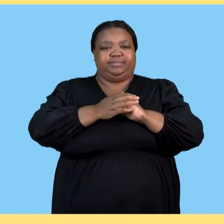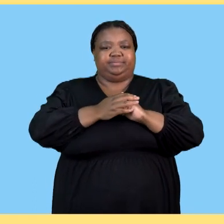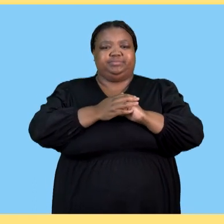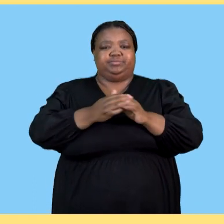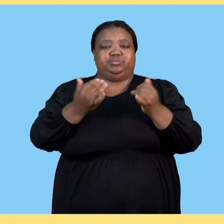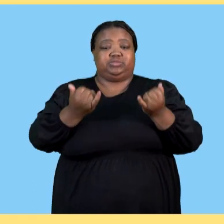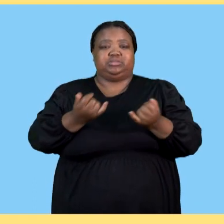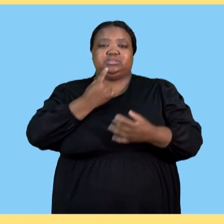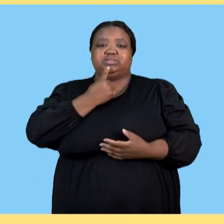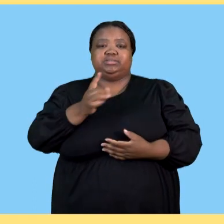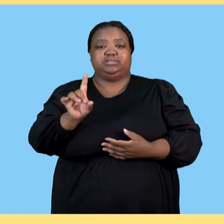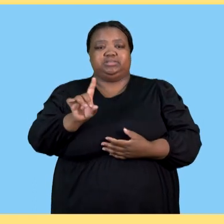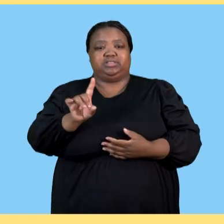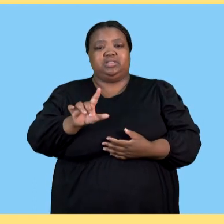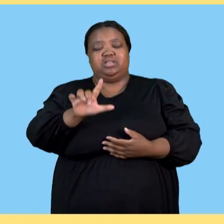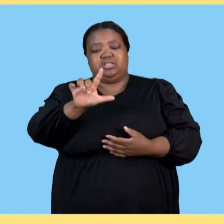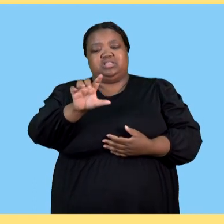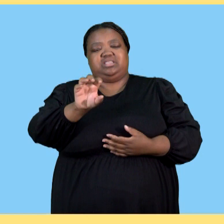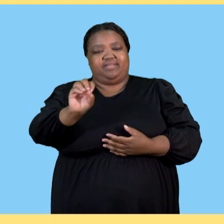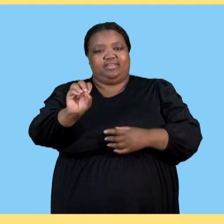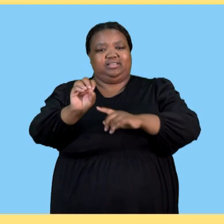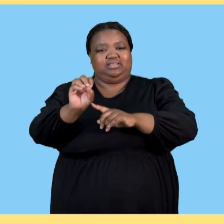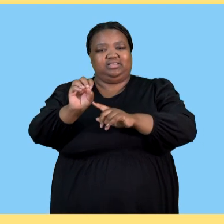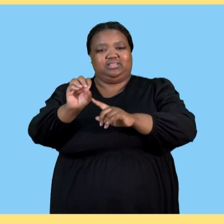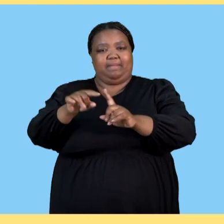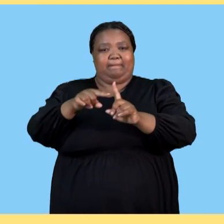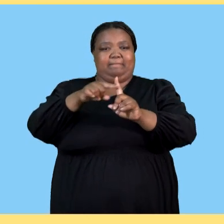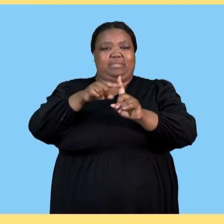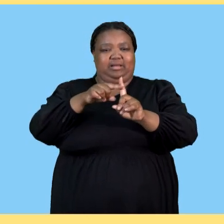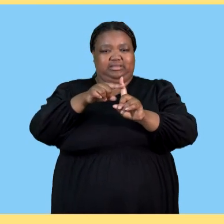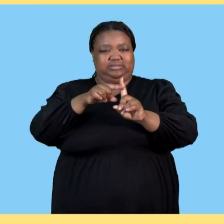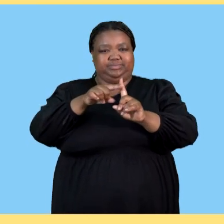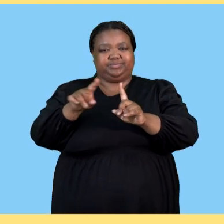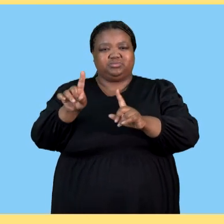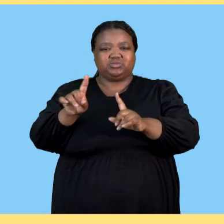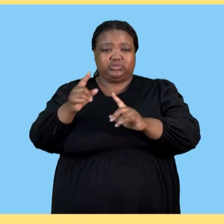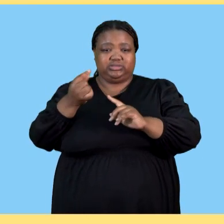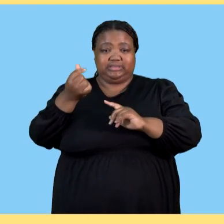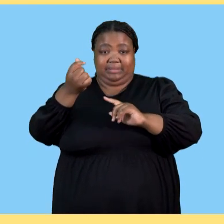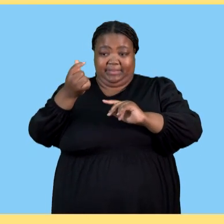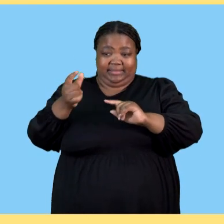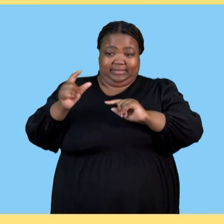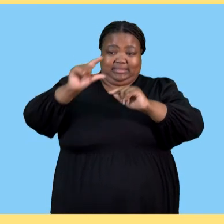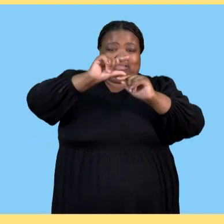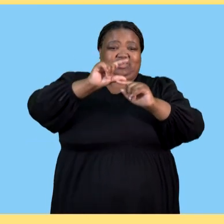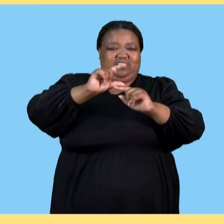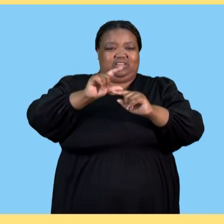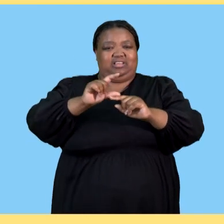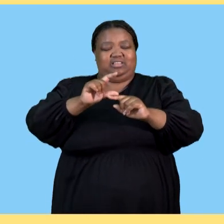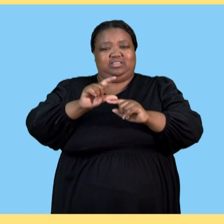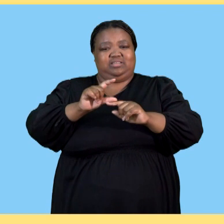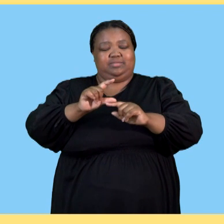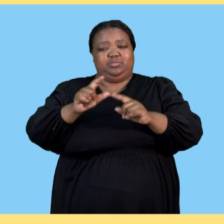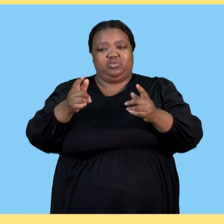320,000 here. Then I'll now say 70 plus my interest here, which is